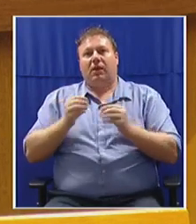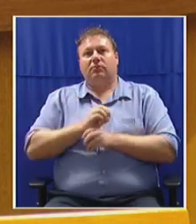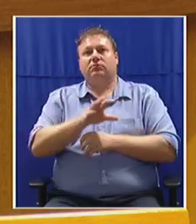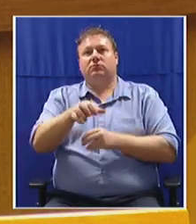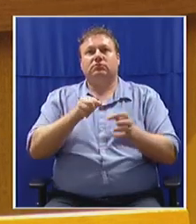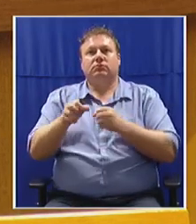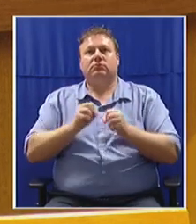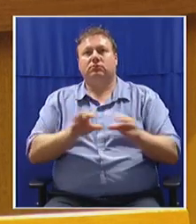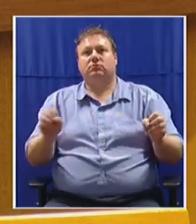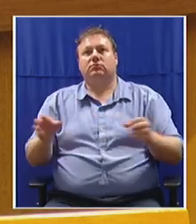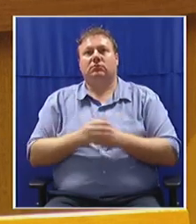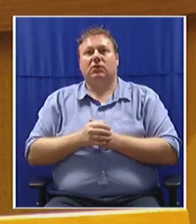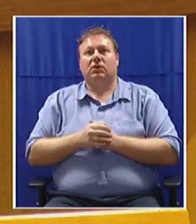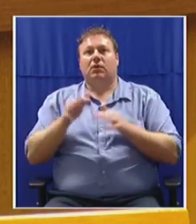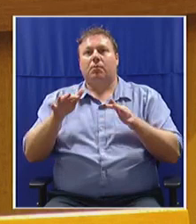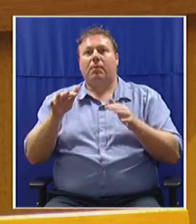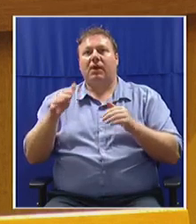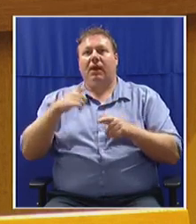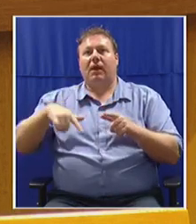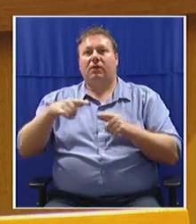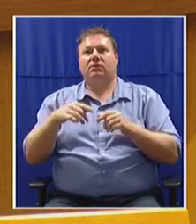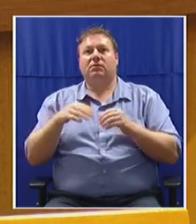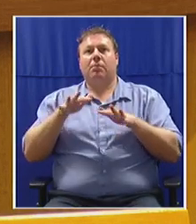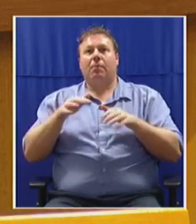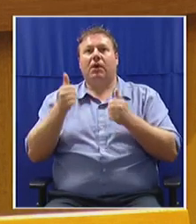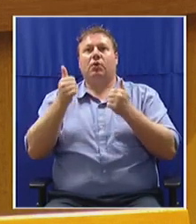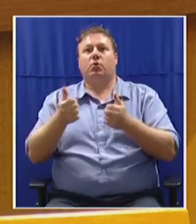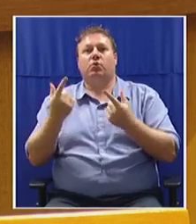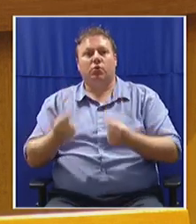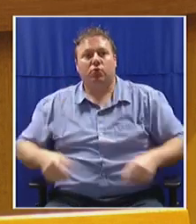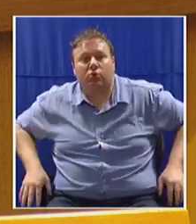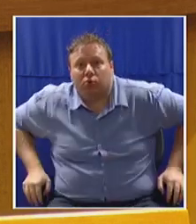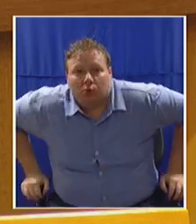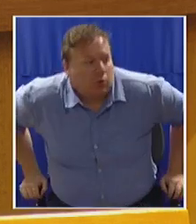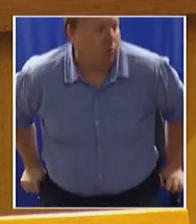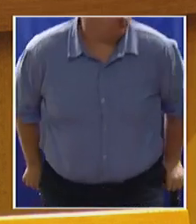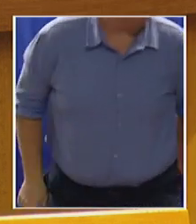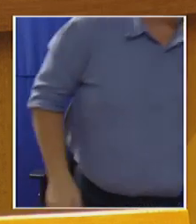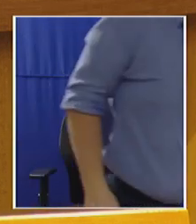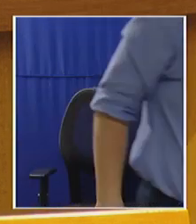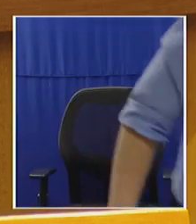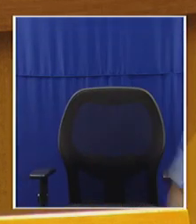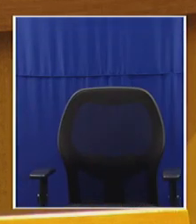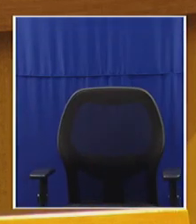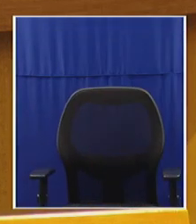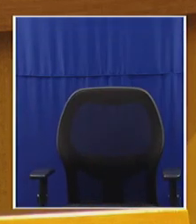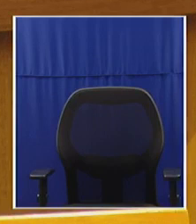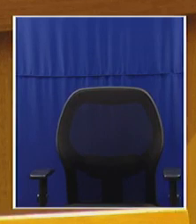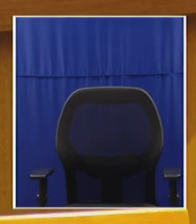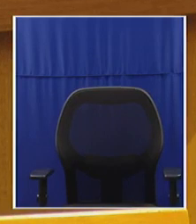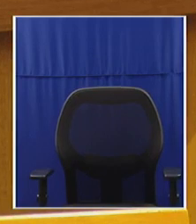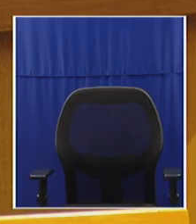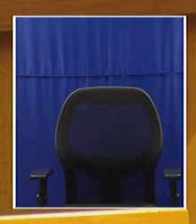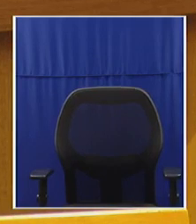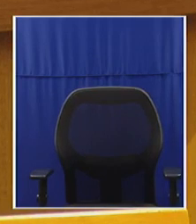public land must be used for public good. The whole debate around expropriation without compensation is causing a lot of